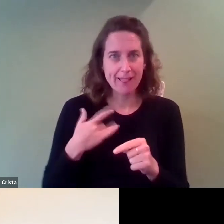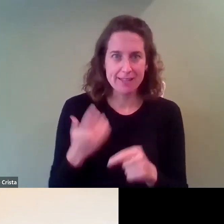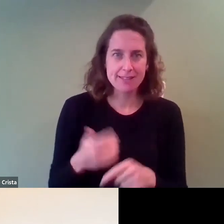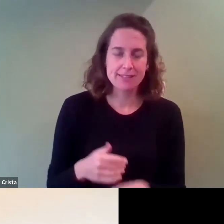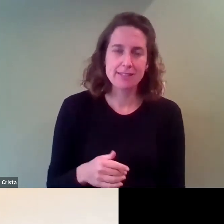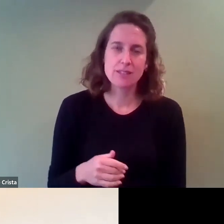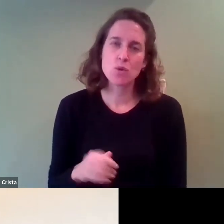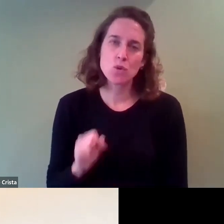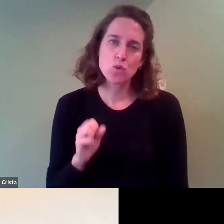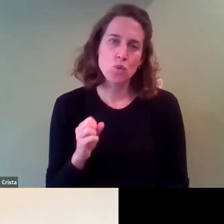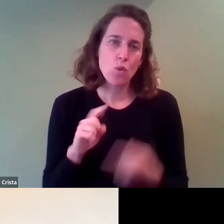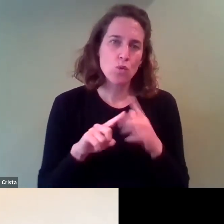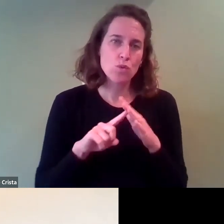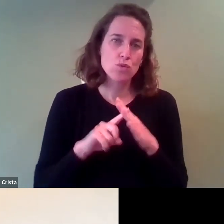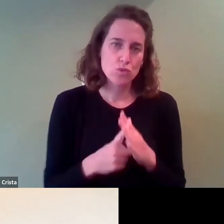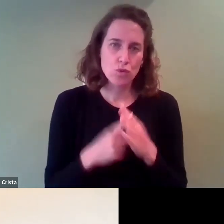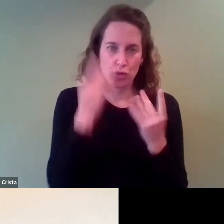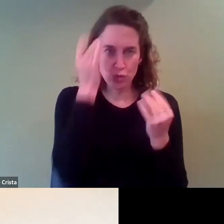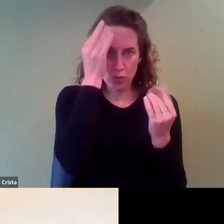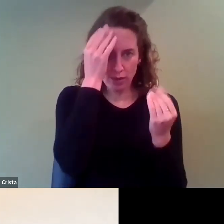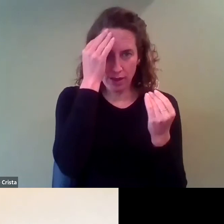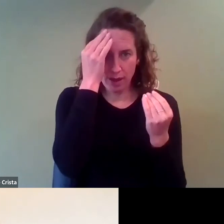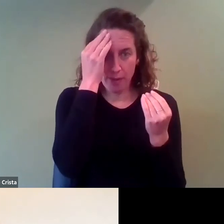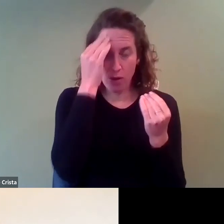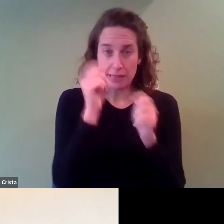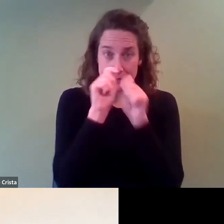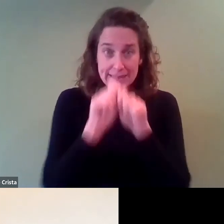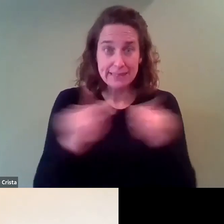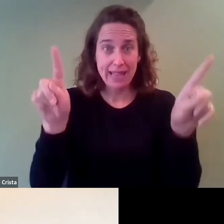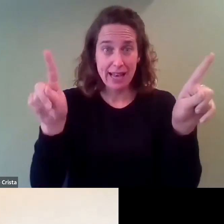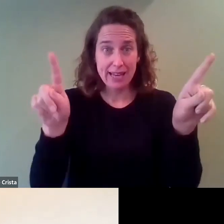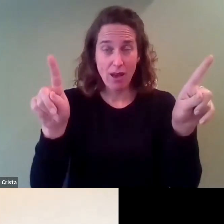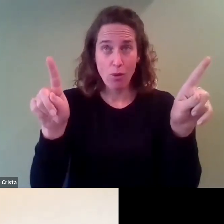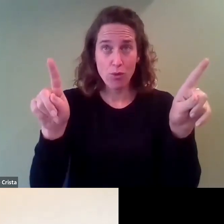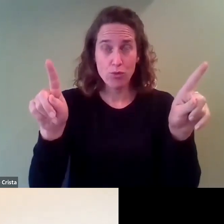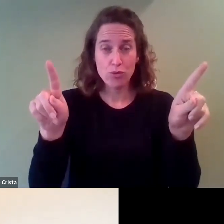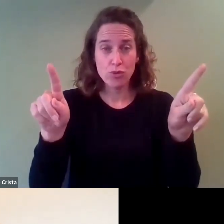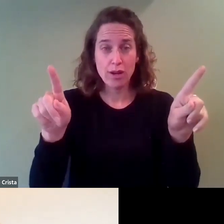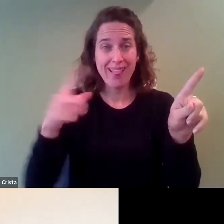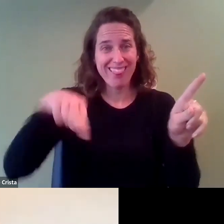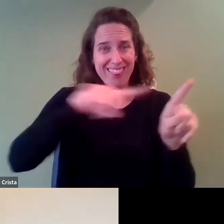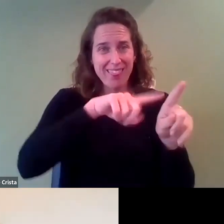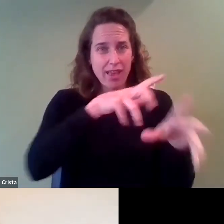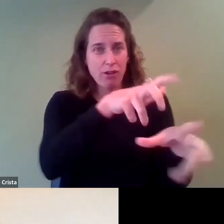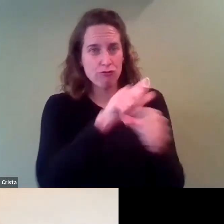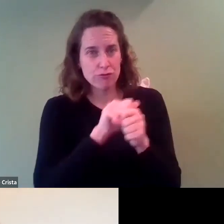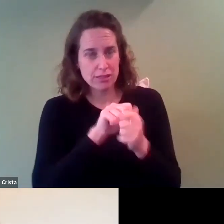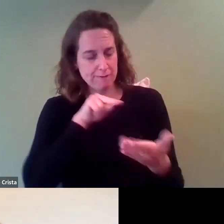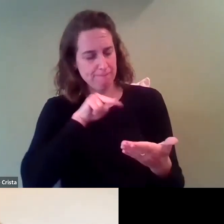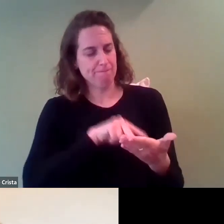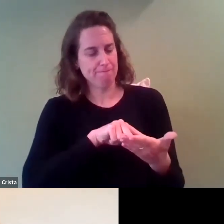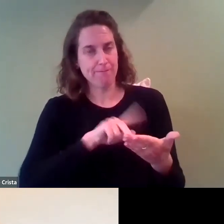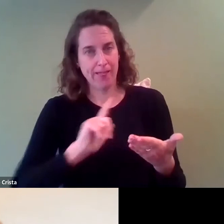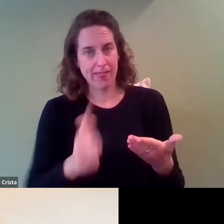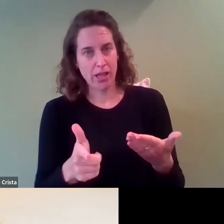about how something we are sending out asynchronously might be received